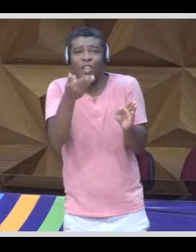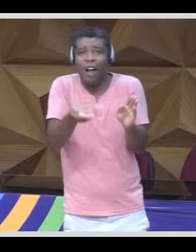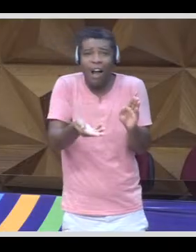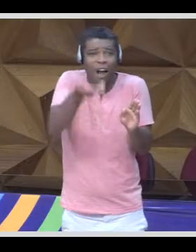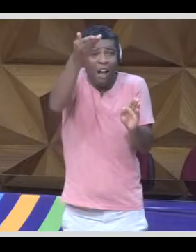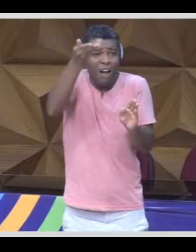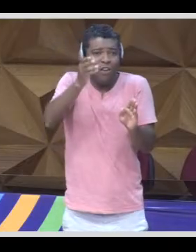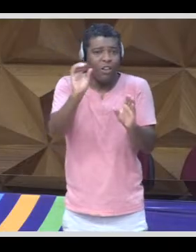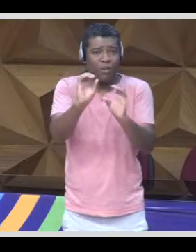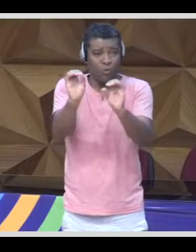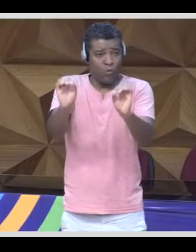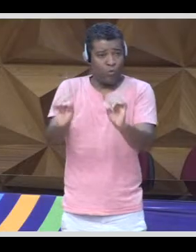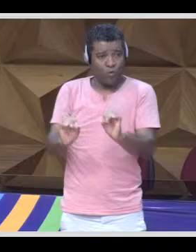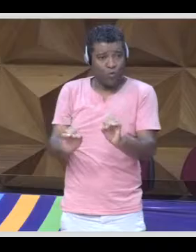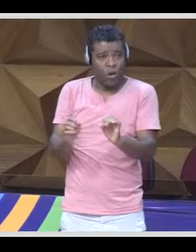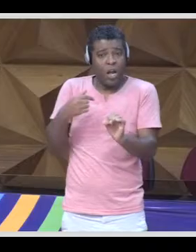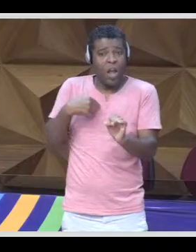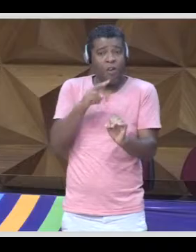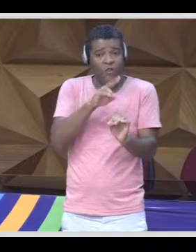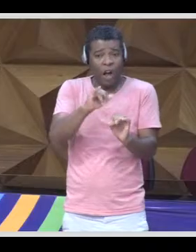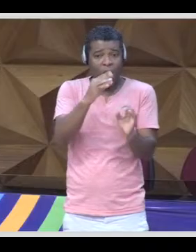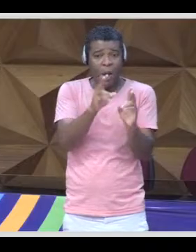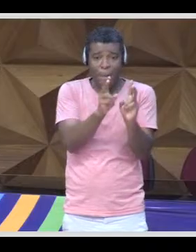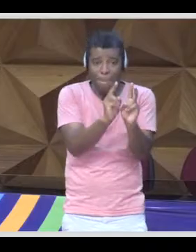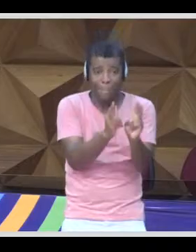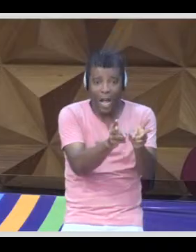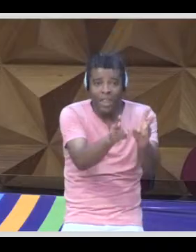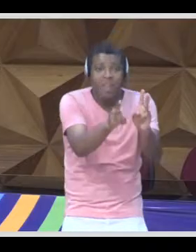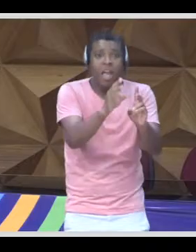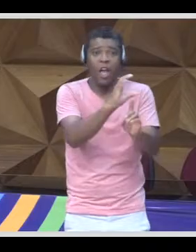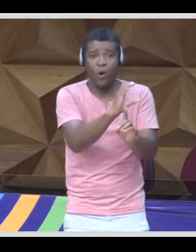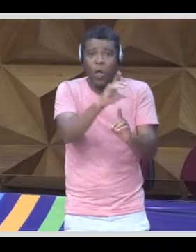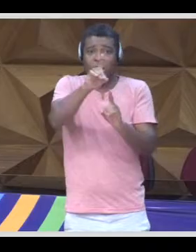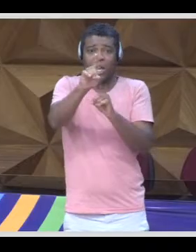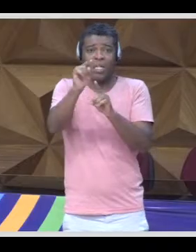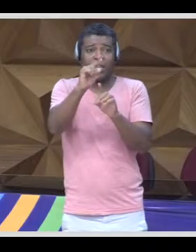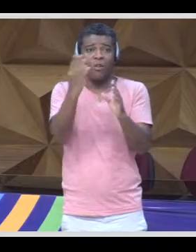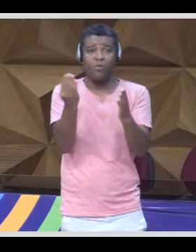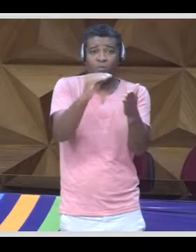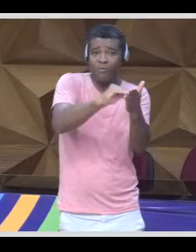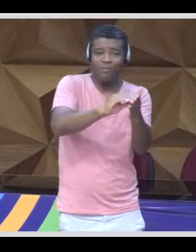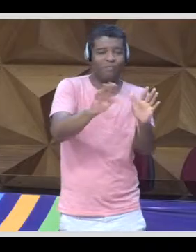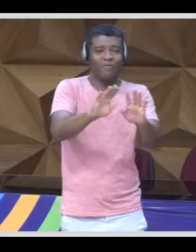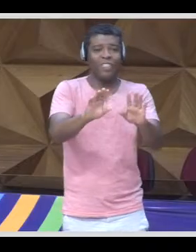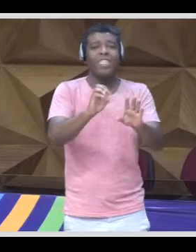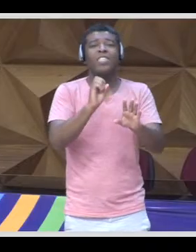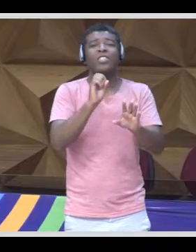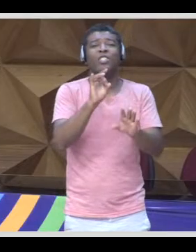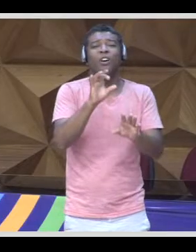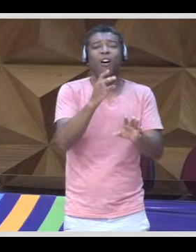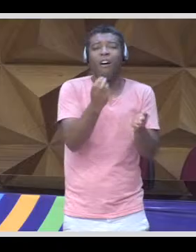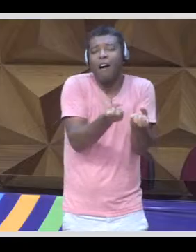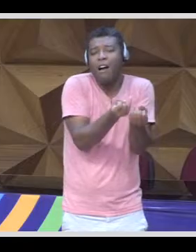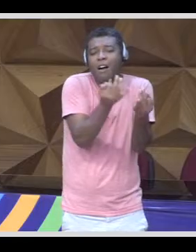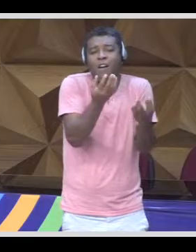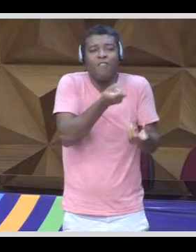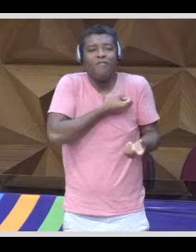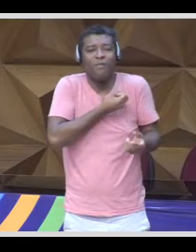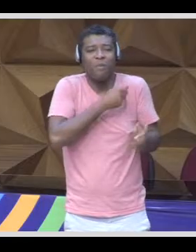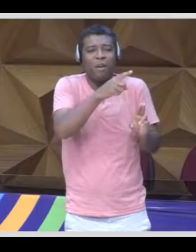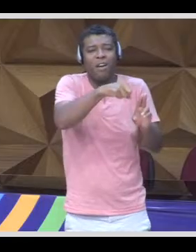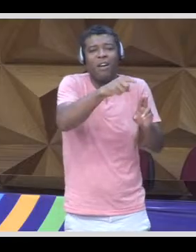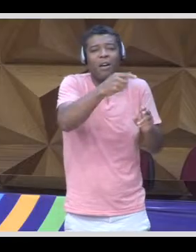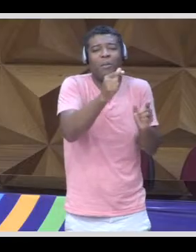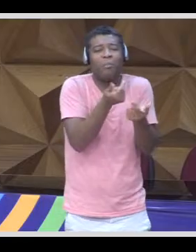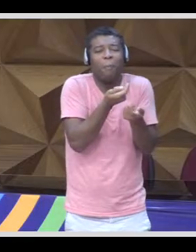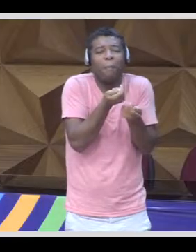that have like a p-value very, very, very, very tiny, meaning that the chances are big that this